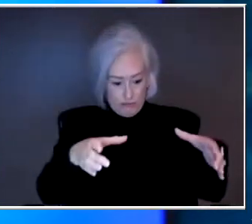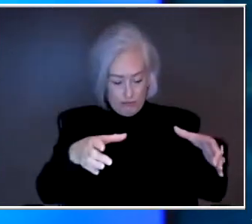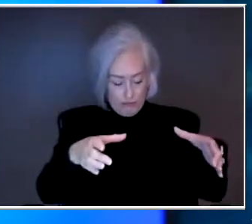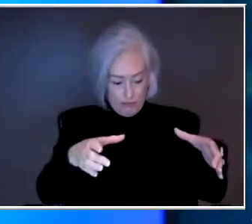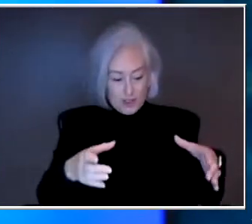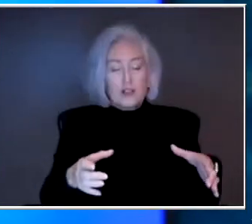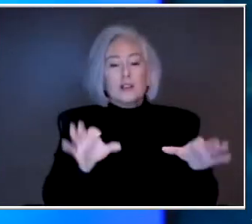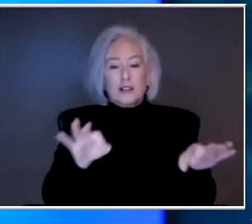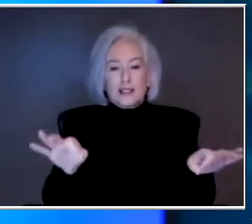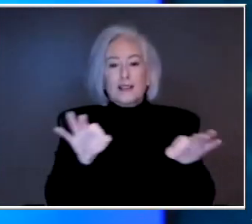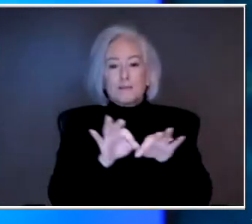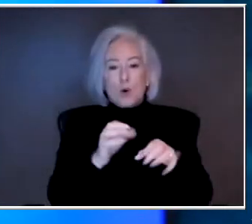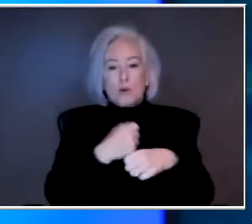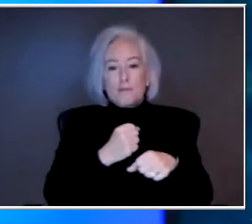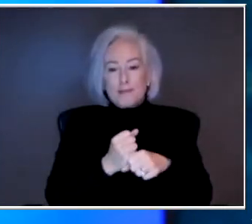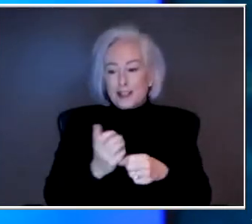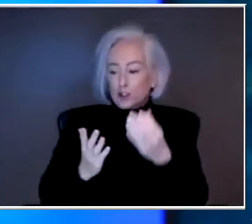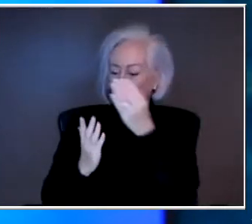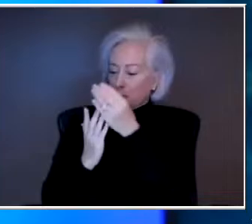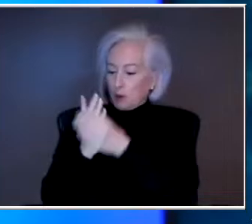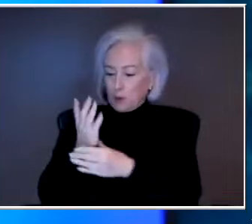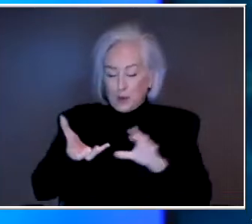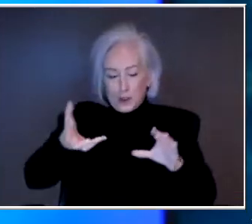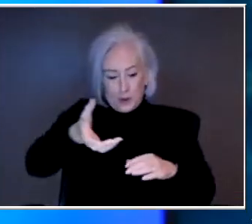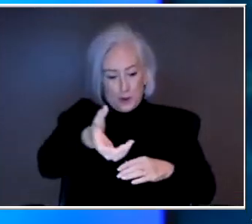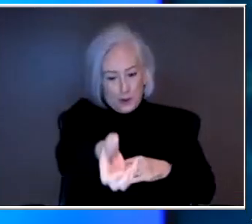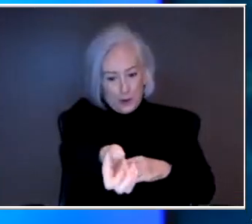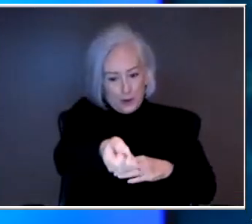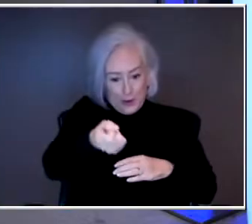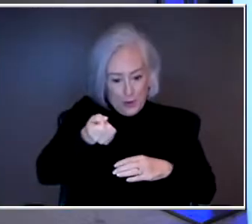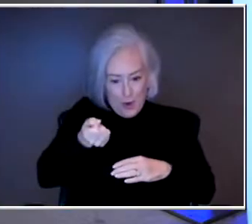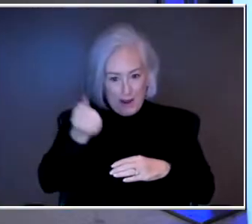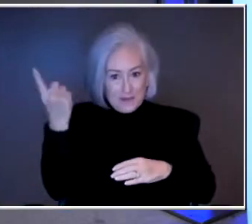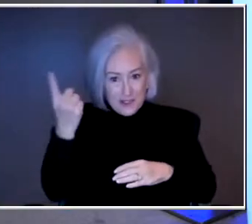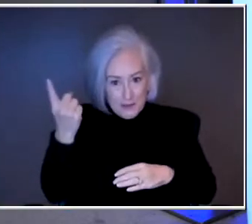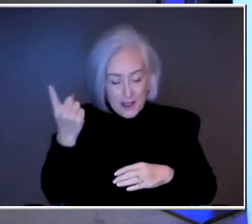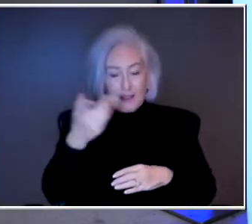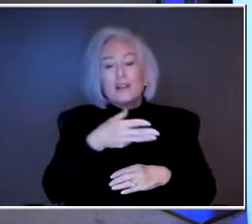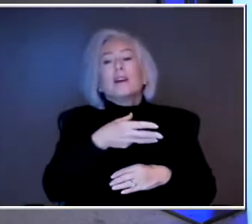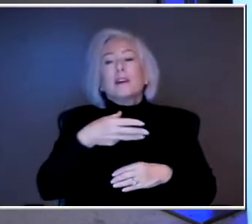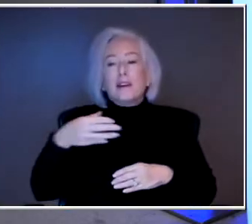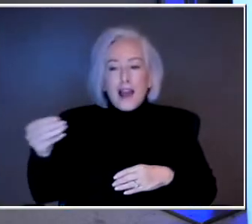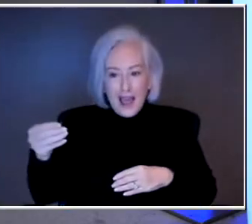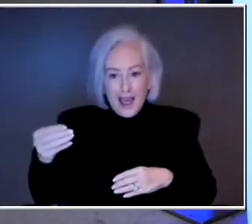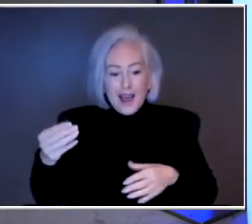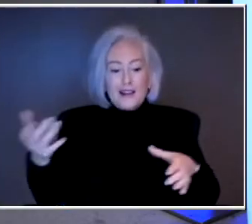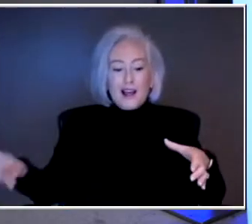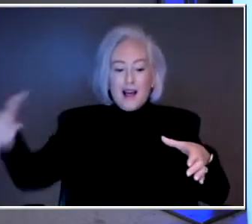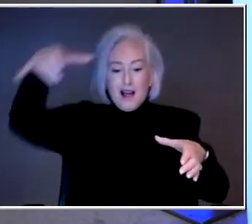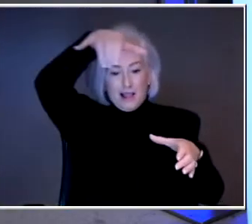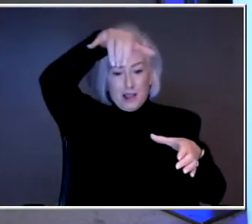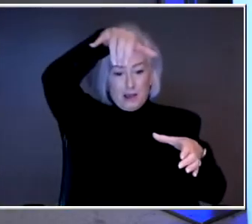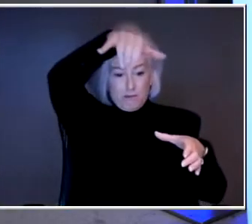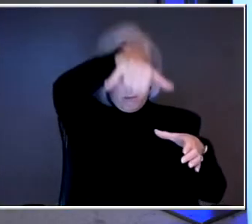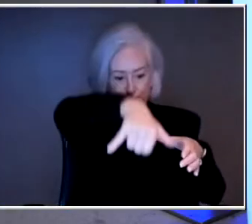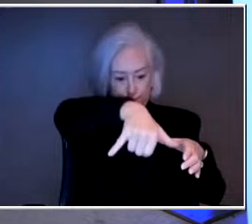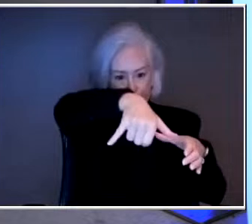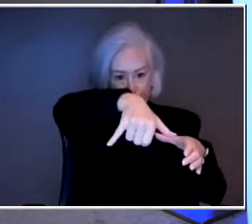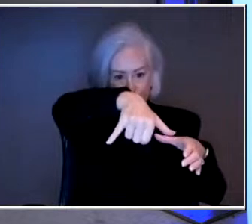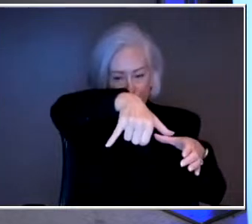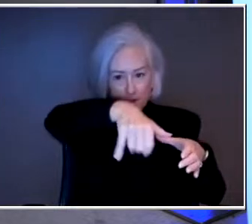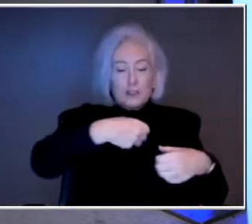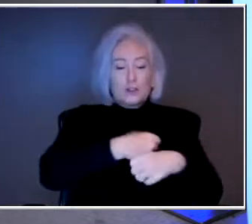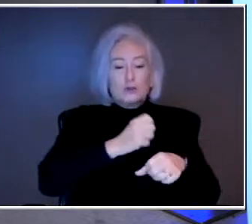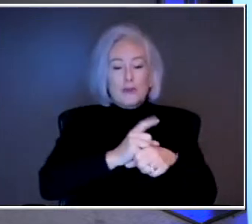again, 3 feet for all children away from any cooking surface. Well, and I'm just thinking about the way I feel when there's a bunch of people in my house. I'm just like, my anxiety